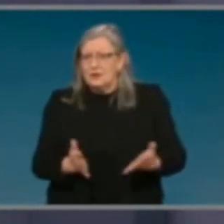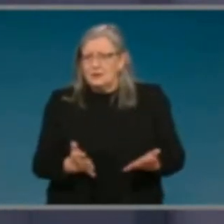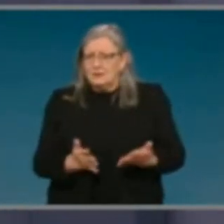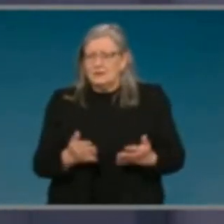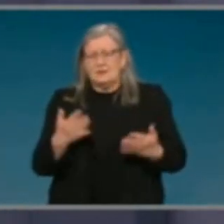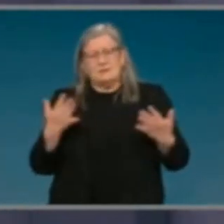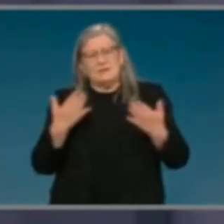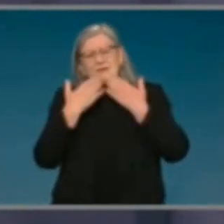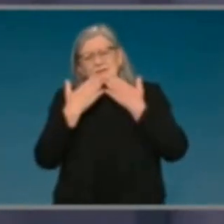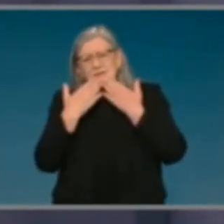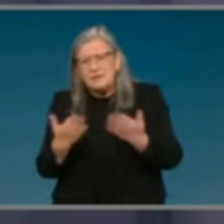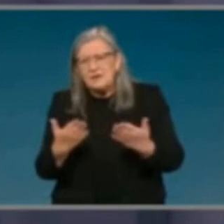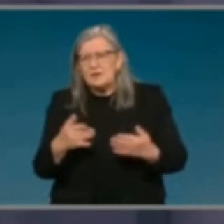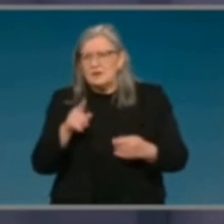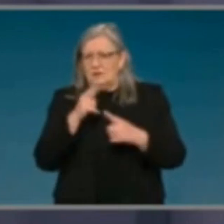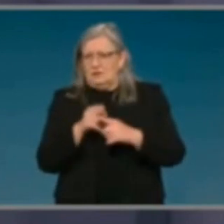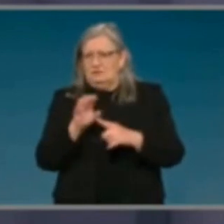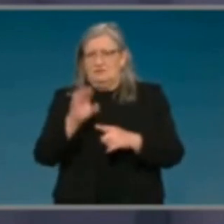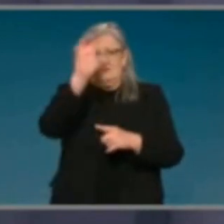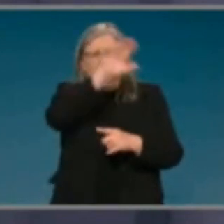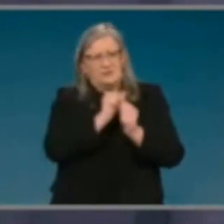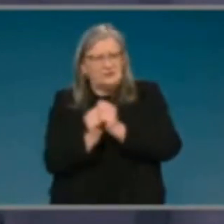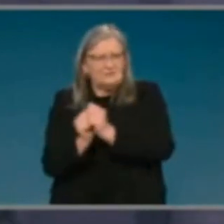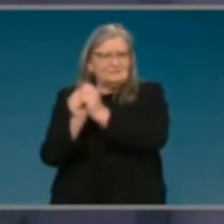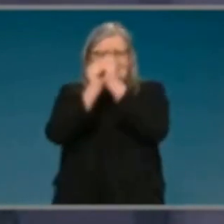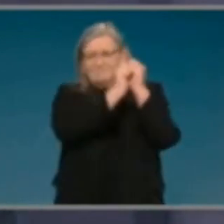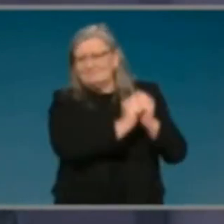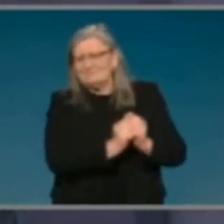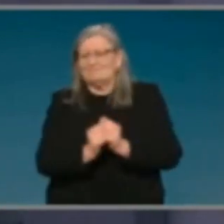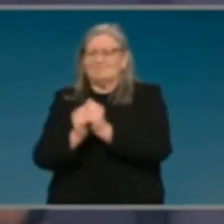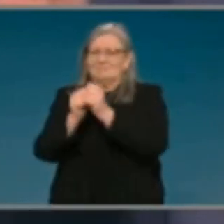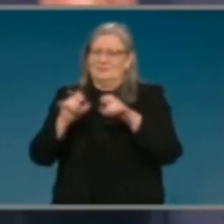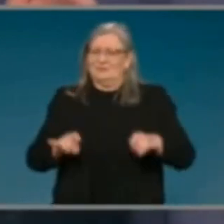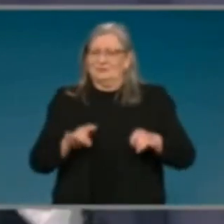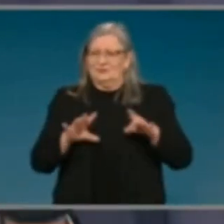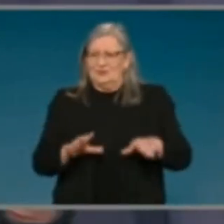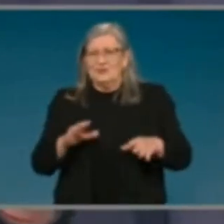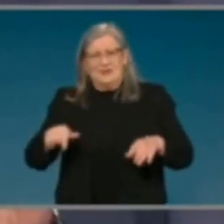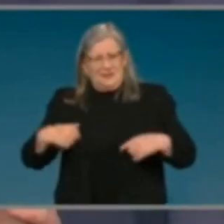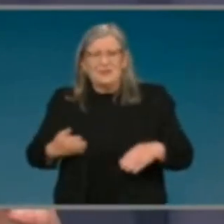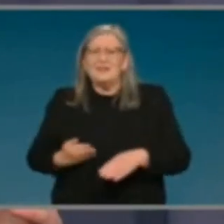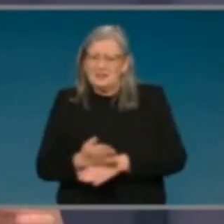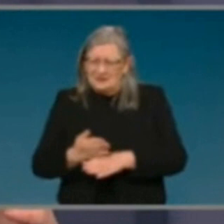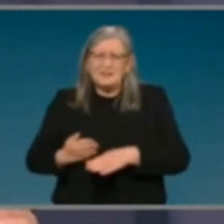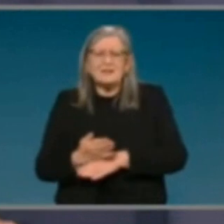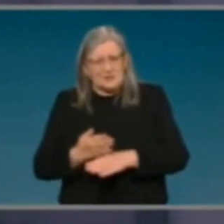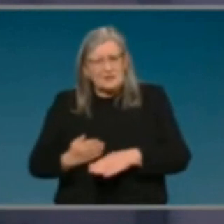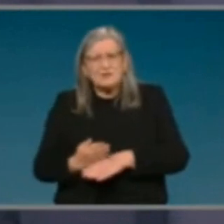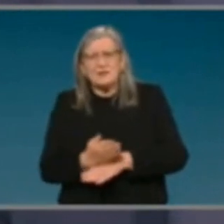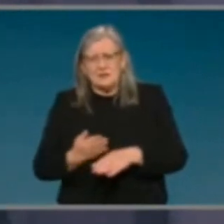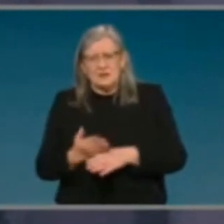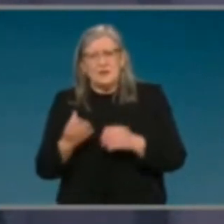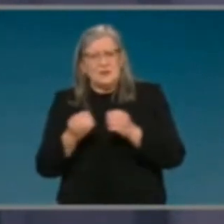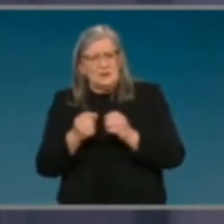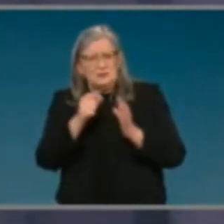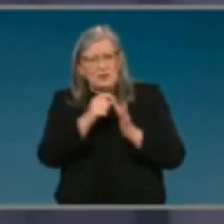and territories for their cooperation. Over the weekend, we worked at the level of the Prime Minister, the Health Minister, the Secretary of Health and the